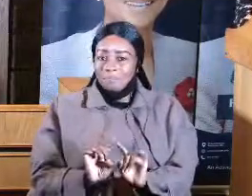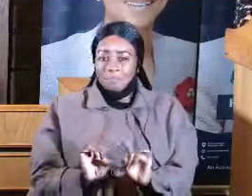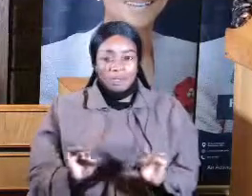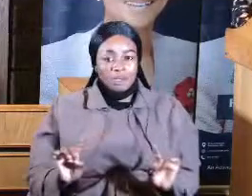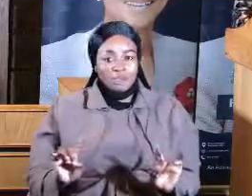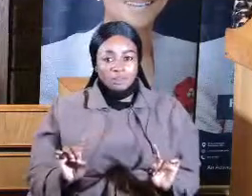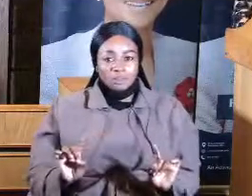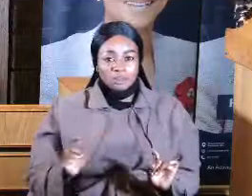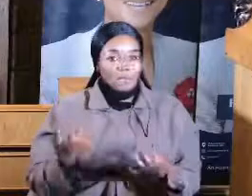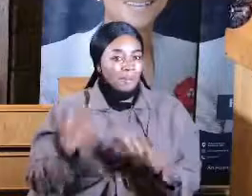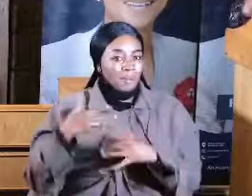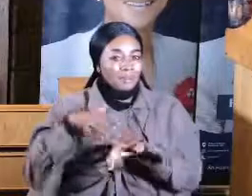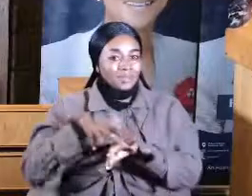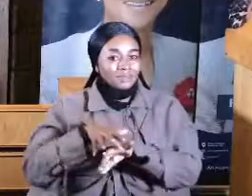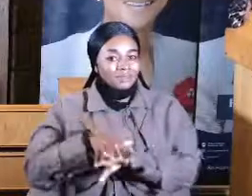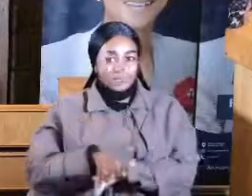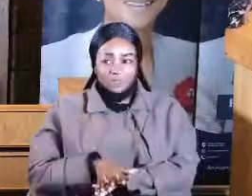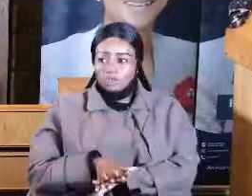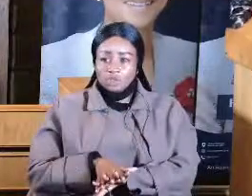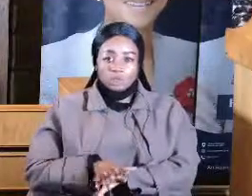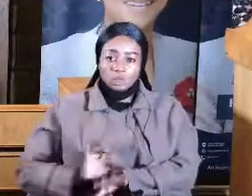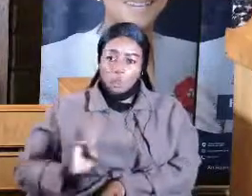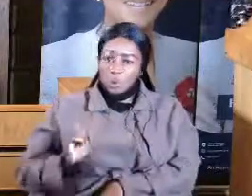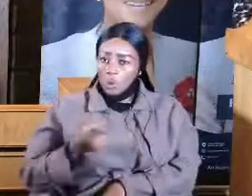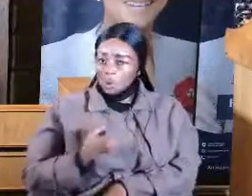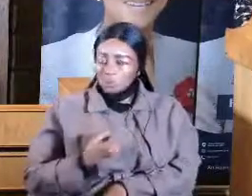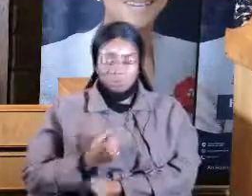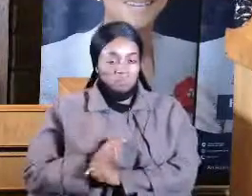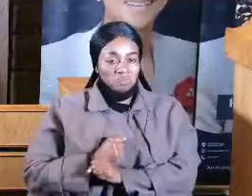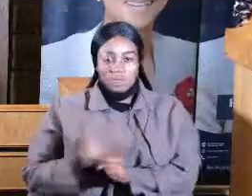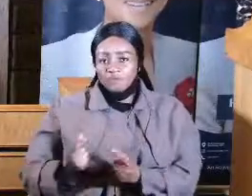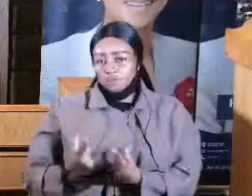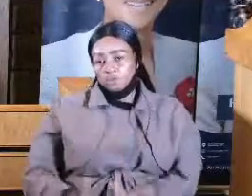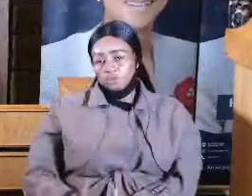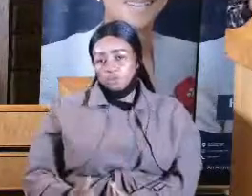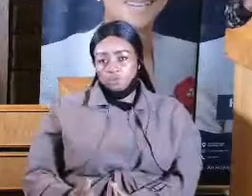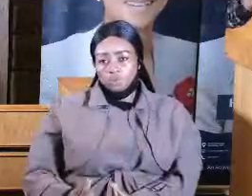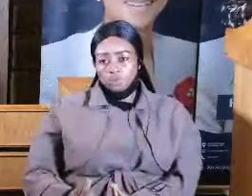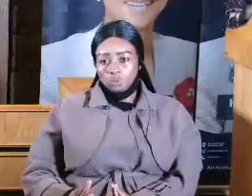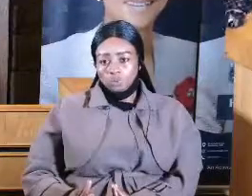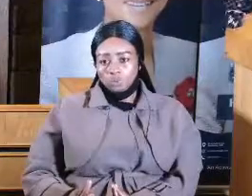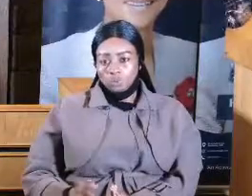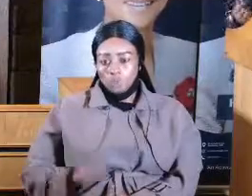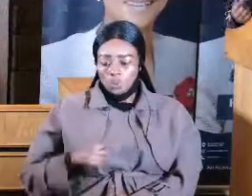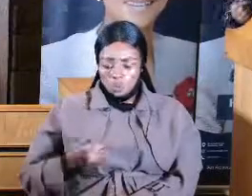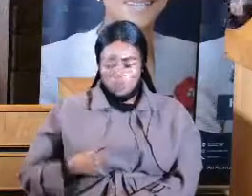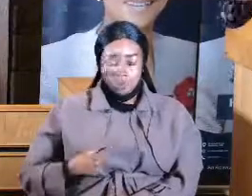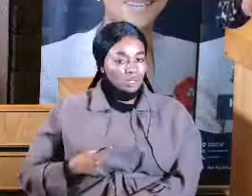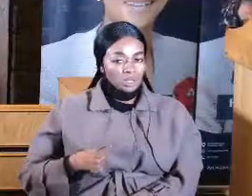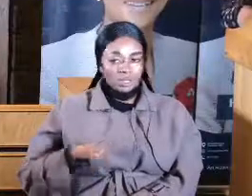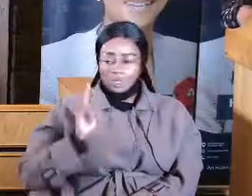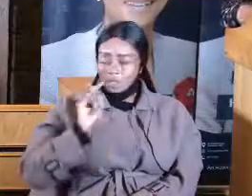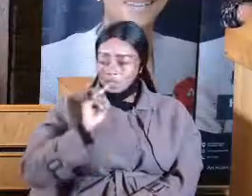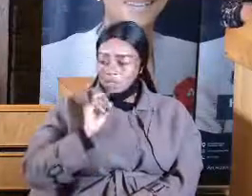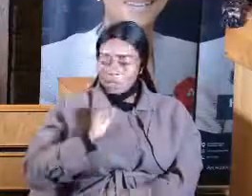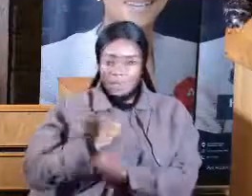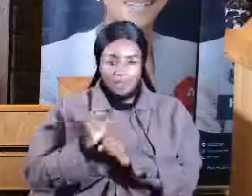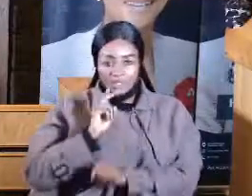But the implementation across all sectors is not being done and not being monitored to a point where we can see the difference on the